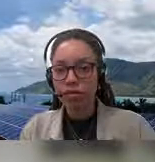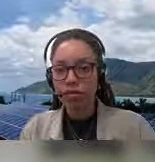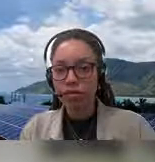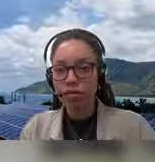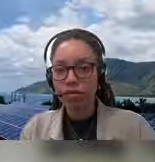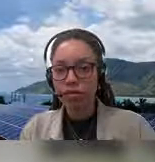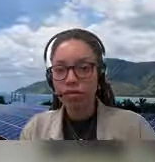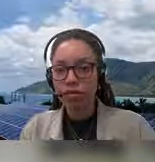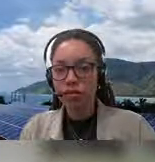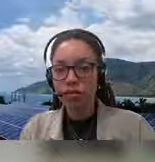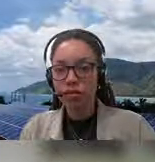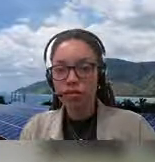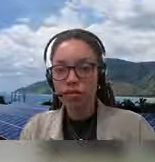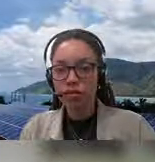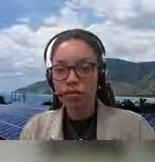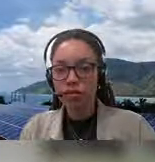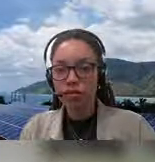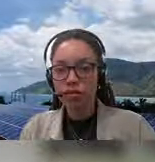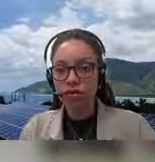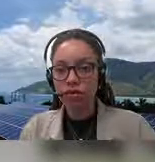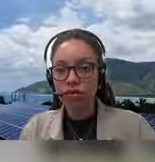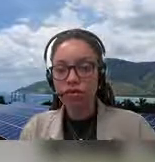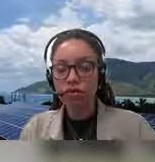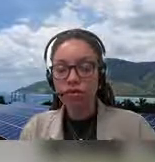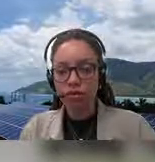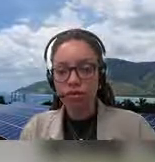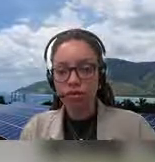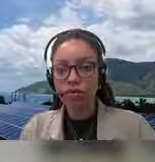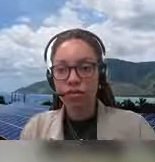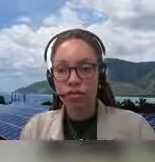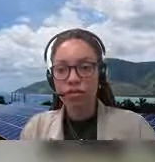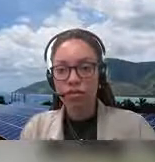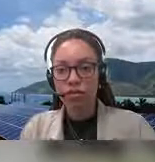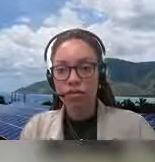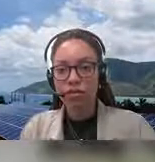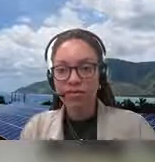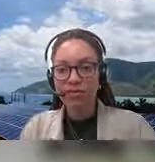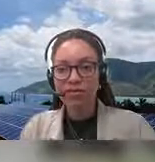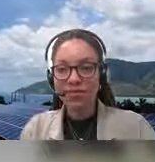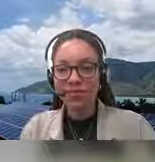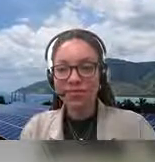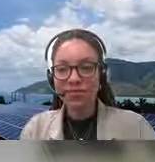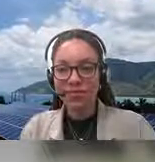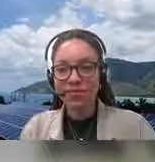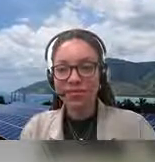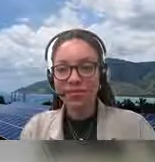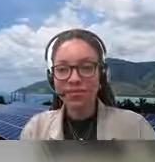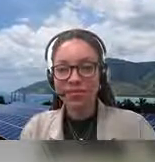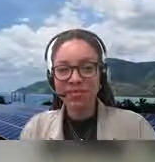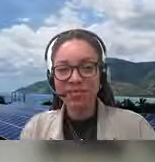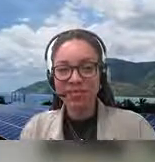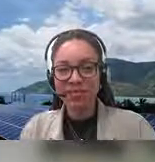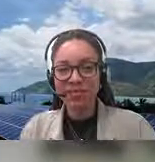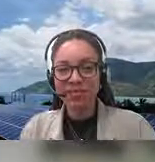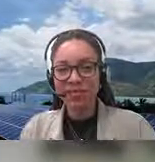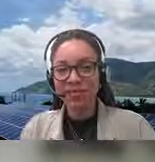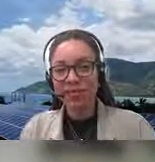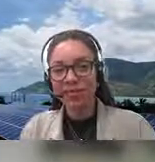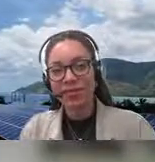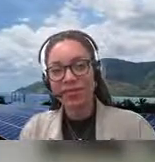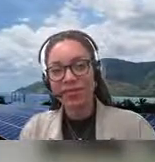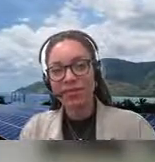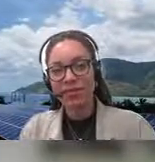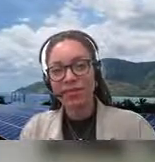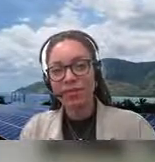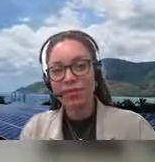physical microgrid, right? But it's just at the substation level. It's going back to the 1800s or 1930s, 40s, whatever, where